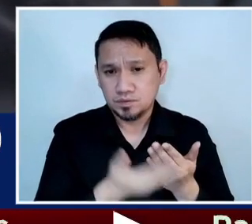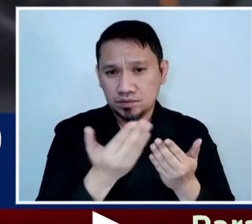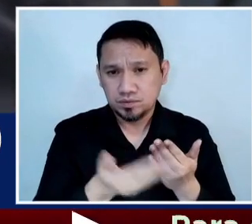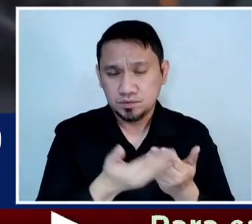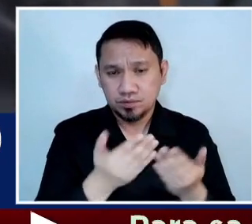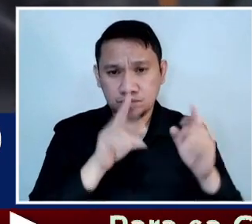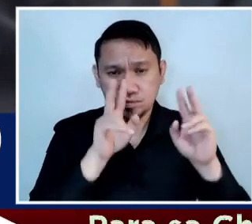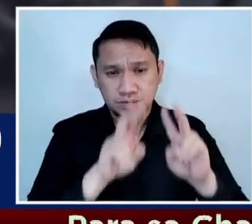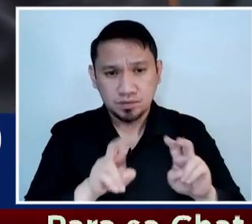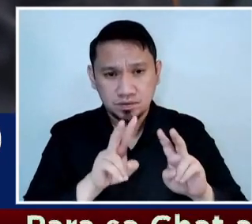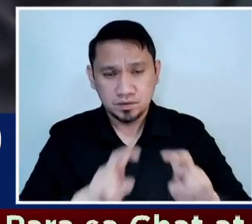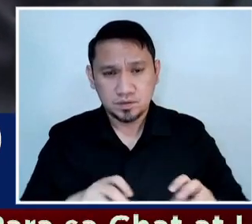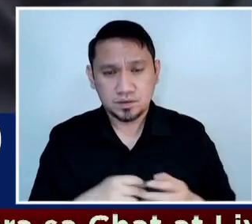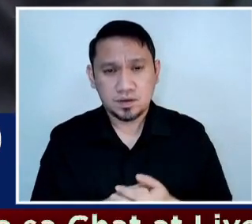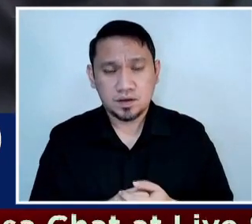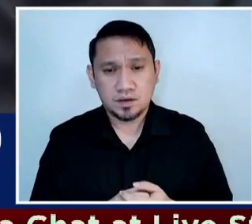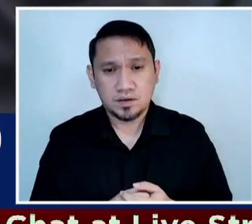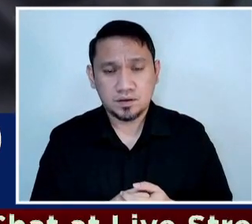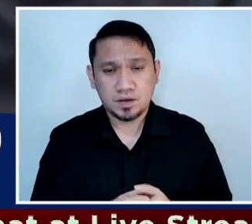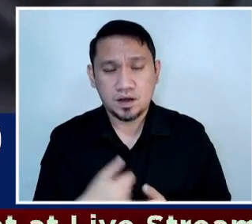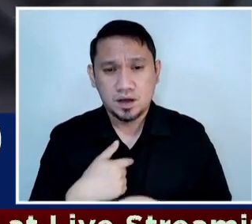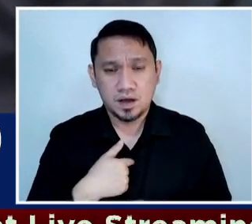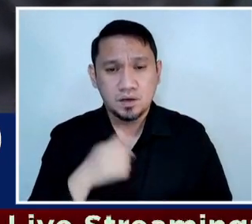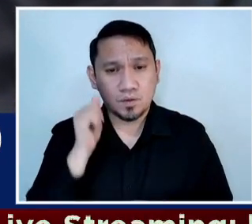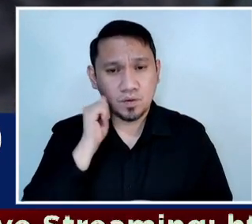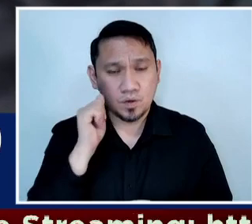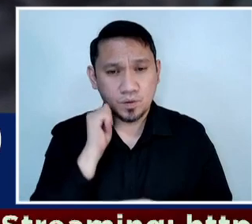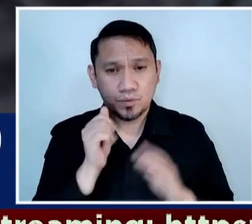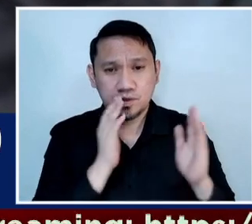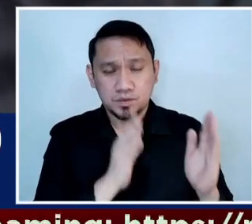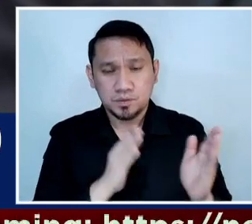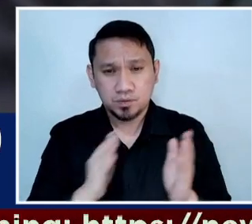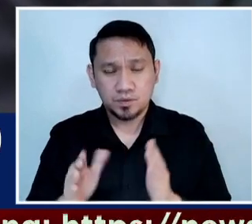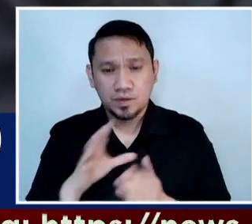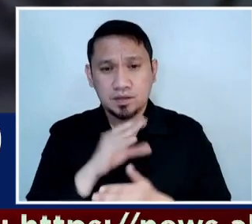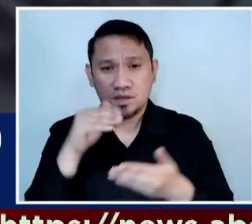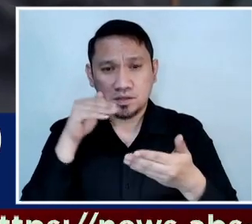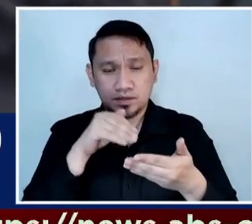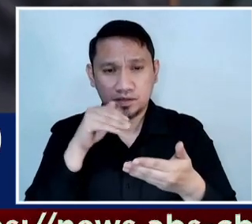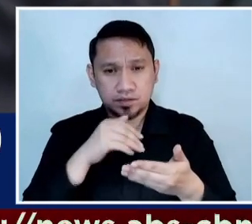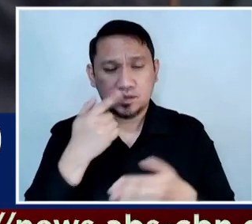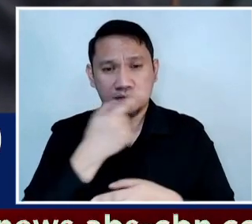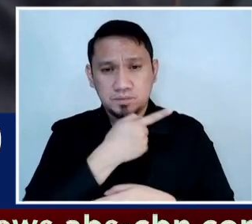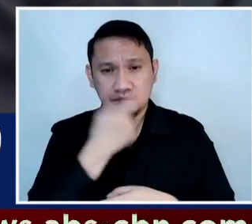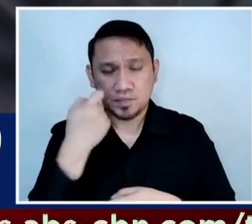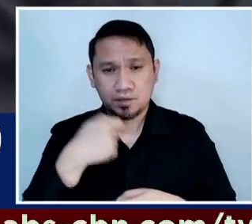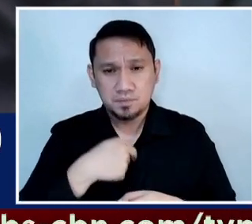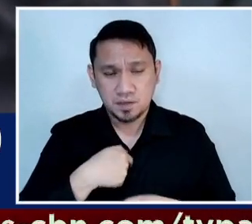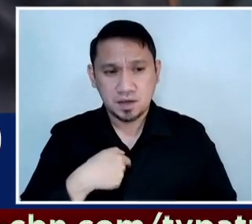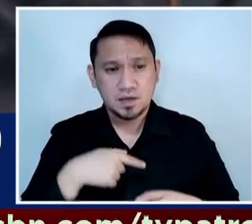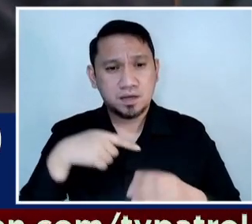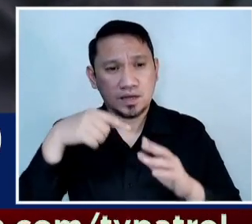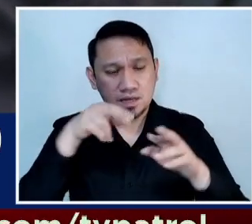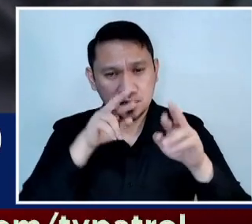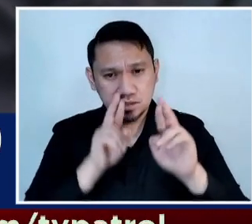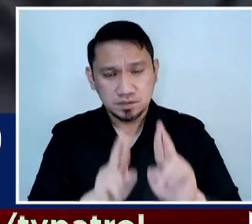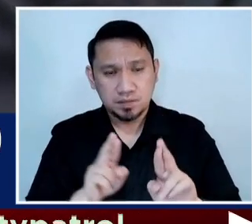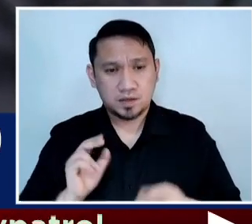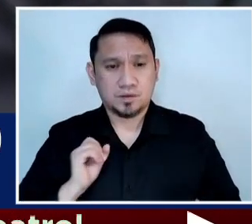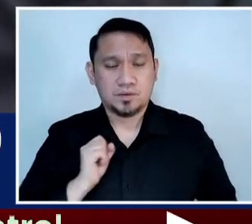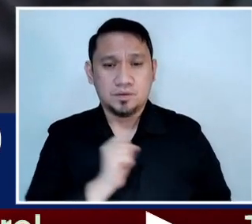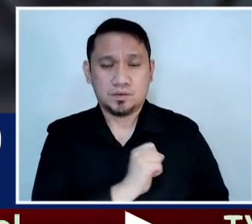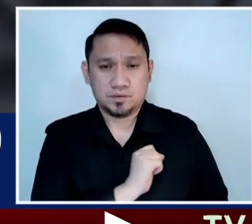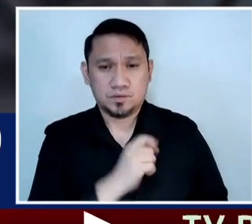examined. I always prepared and studied because of my deep respect for the Senate, for